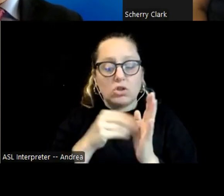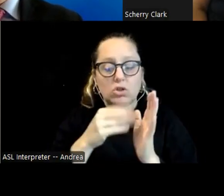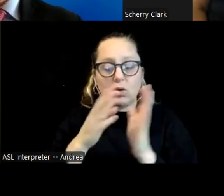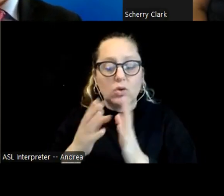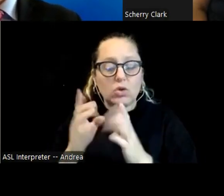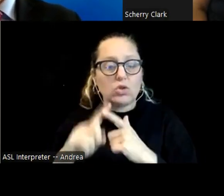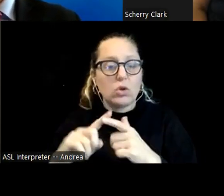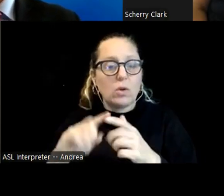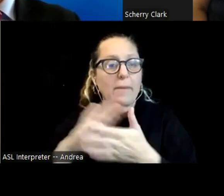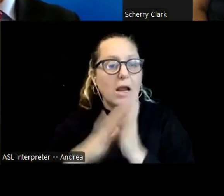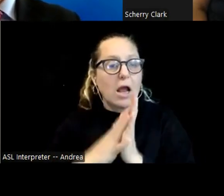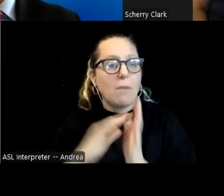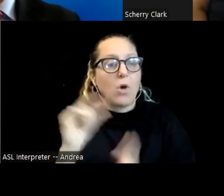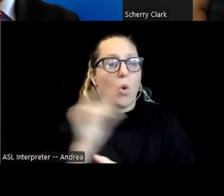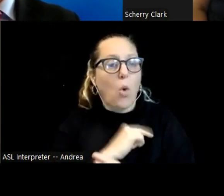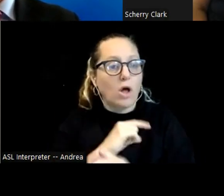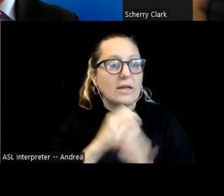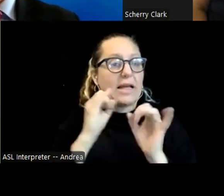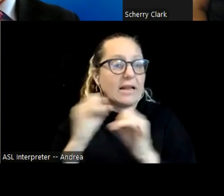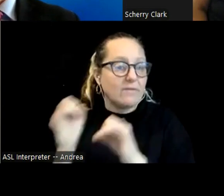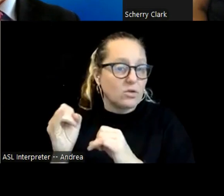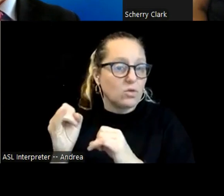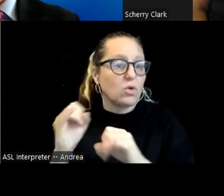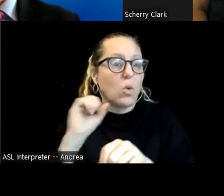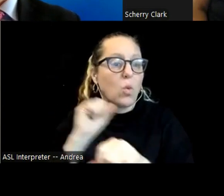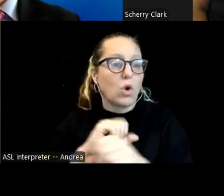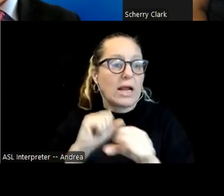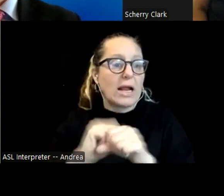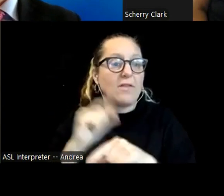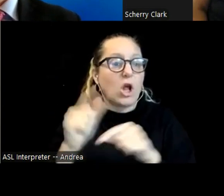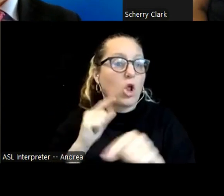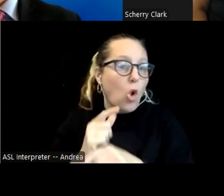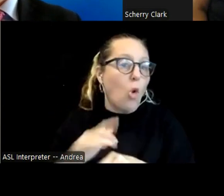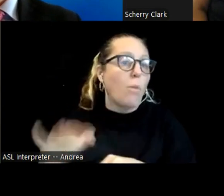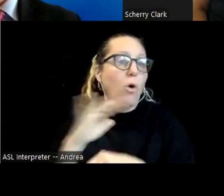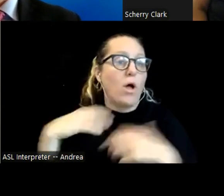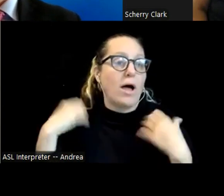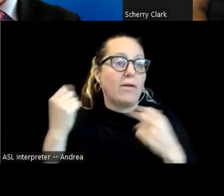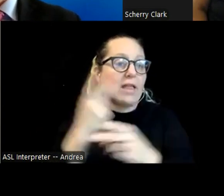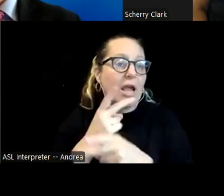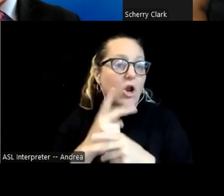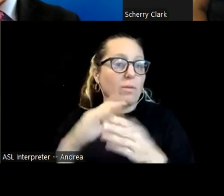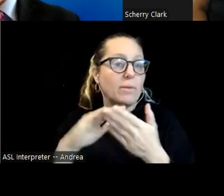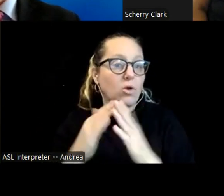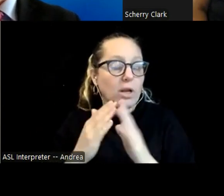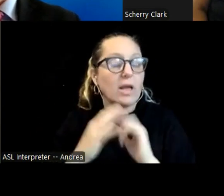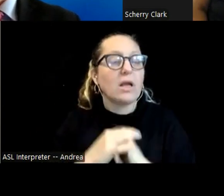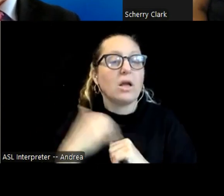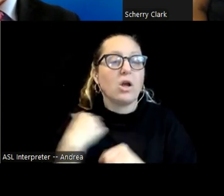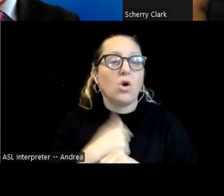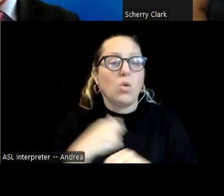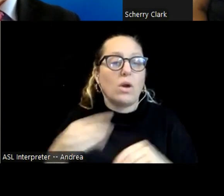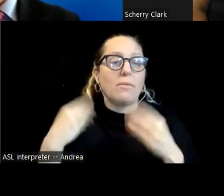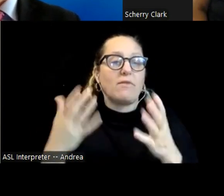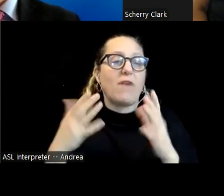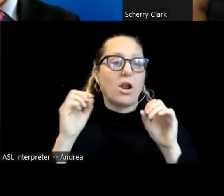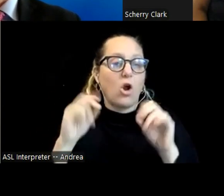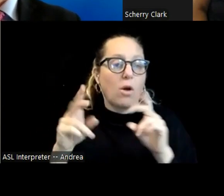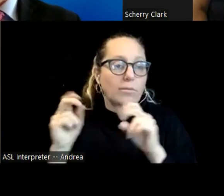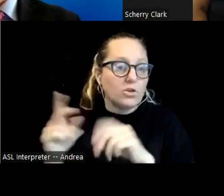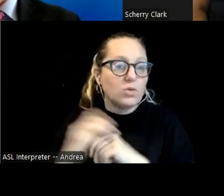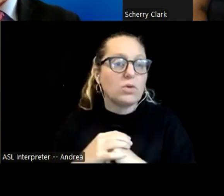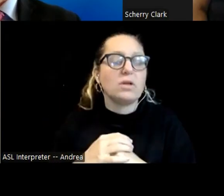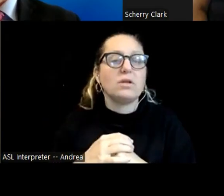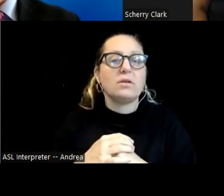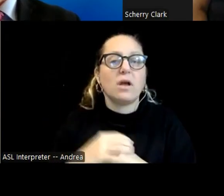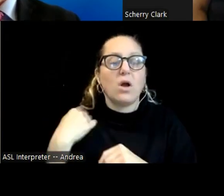become quality individuals working in the global healthcare community. We provide opportunities.